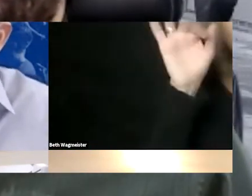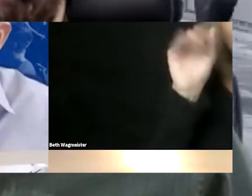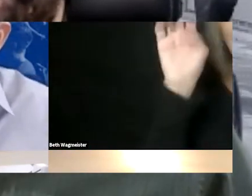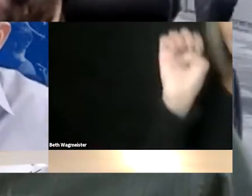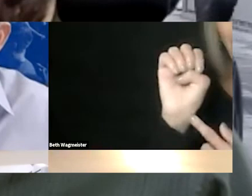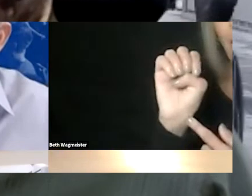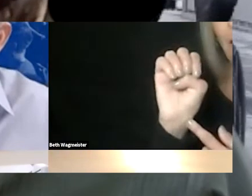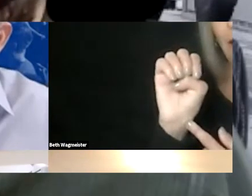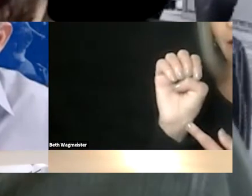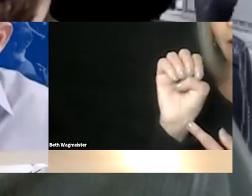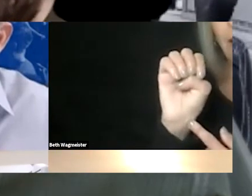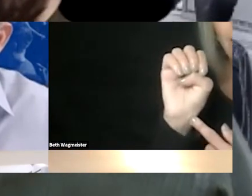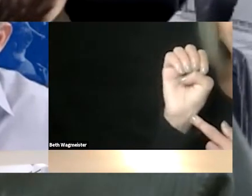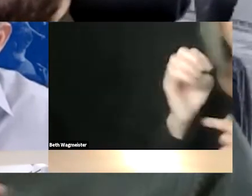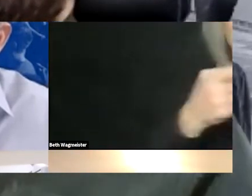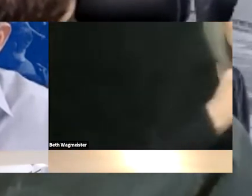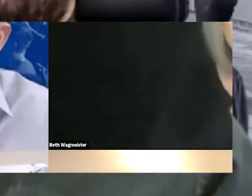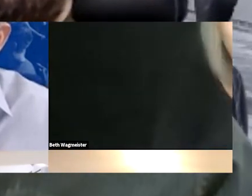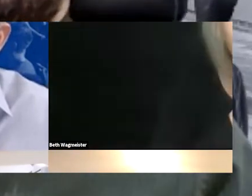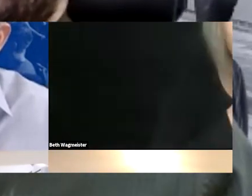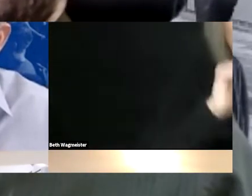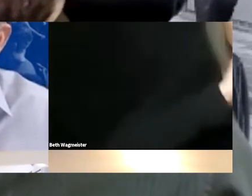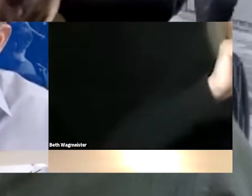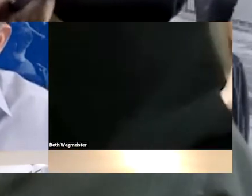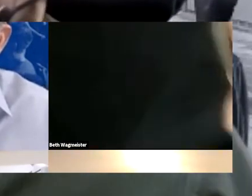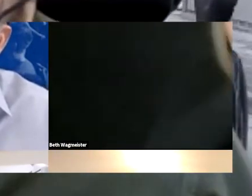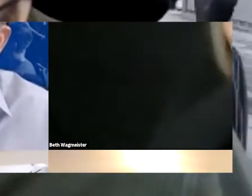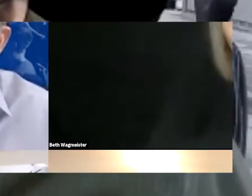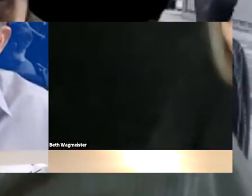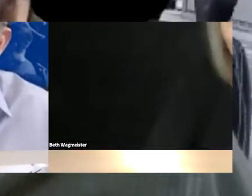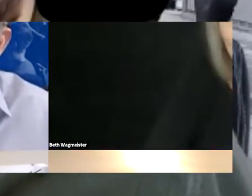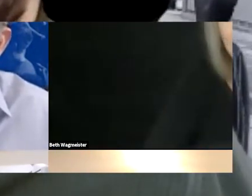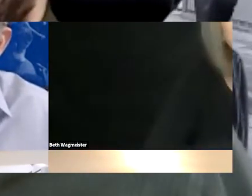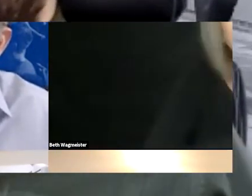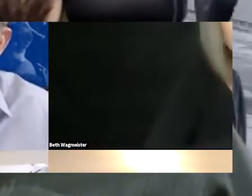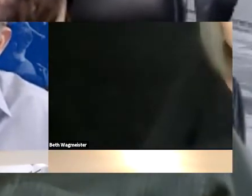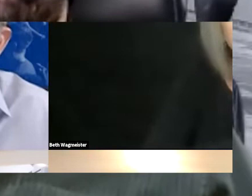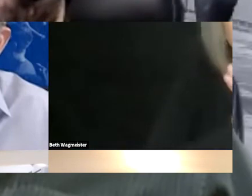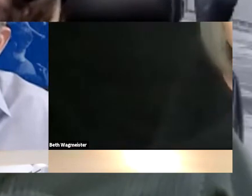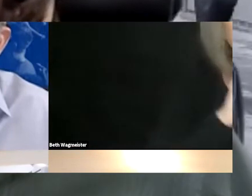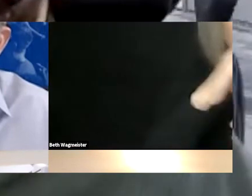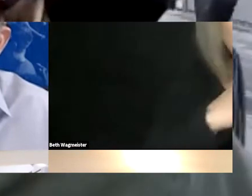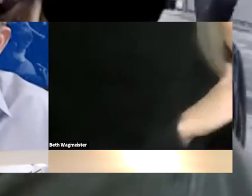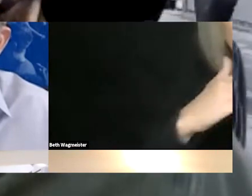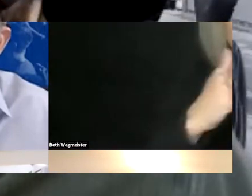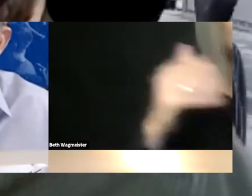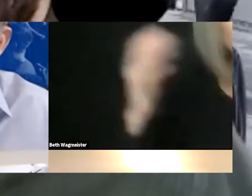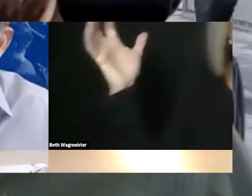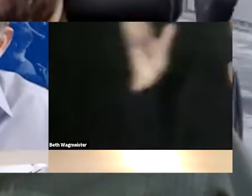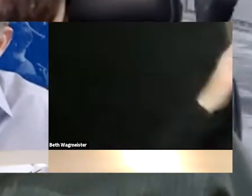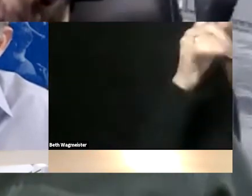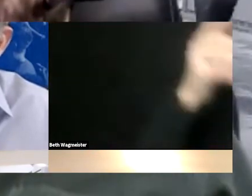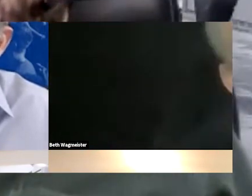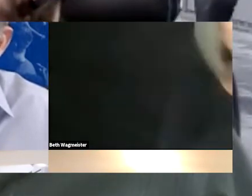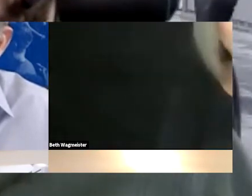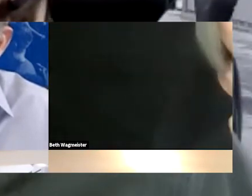able to kind of run training programs in order to help folks get comfortable, master their assistive technology,